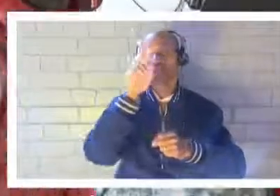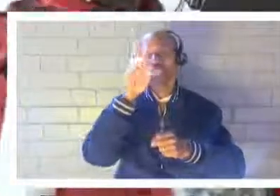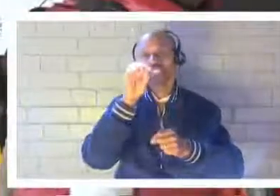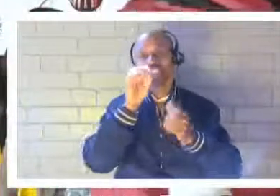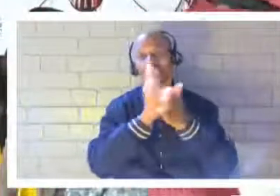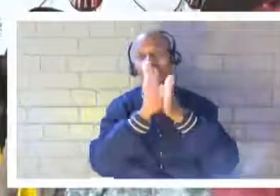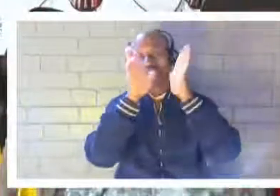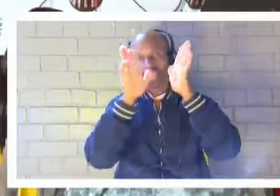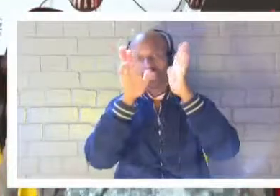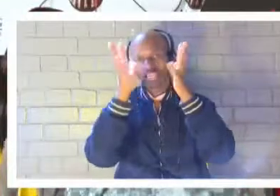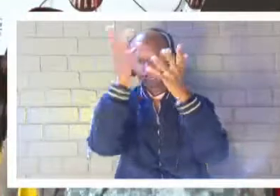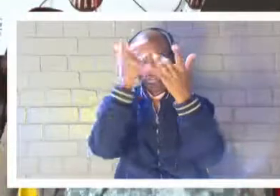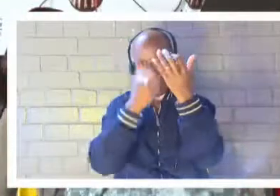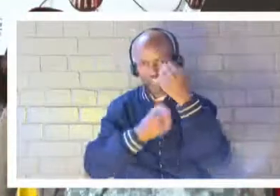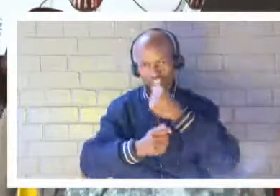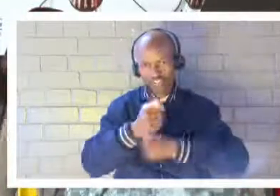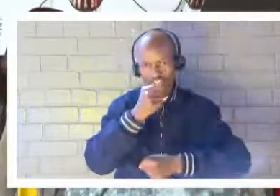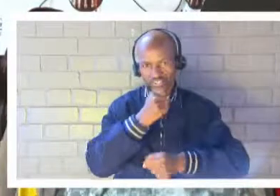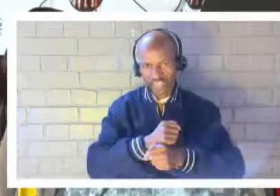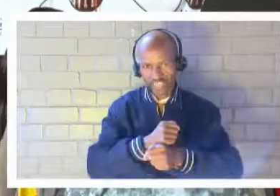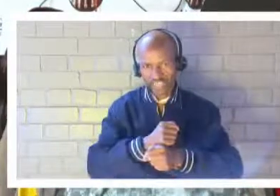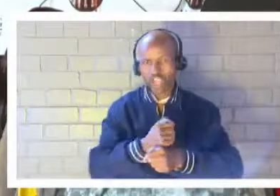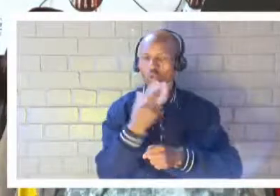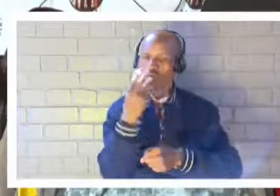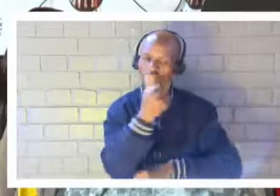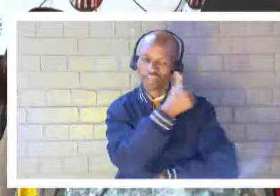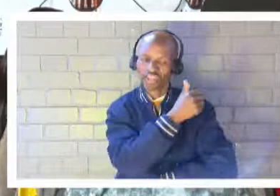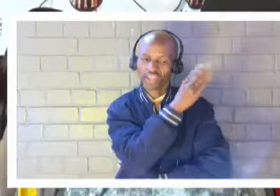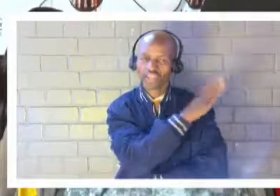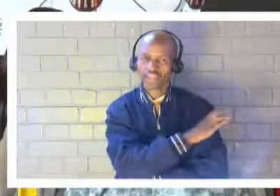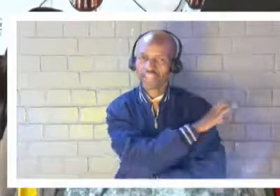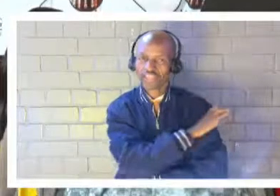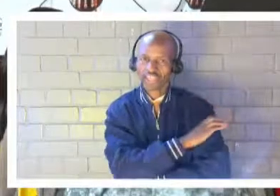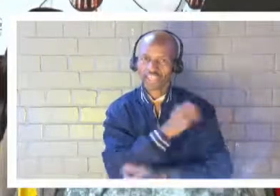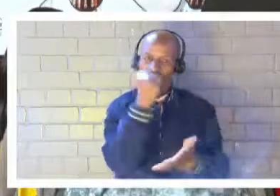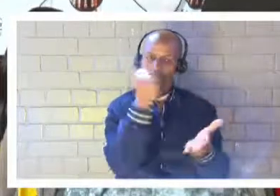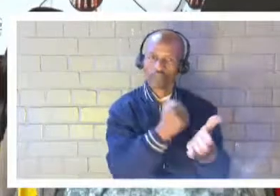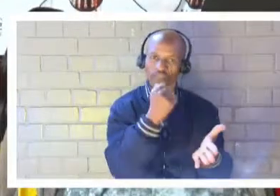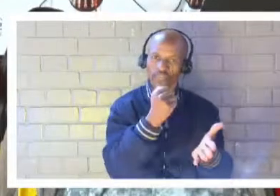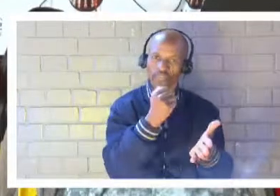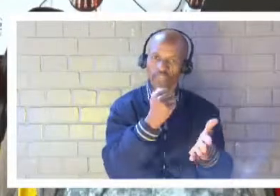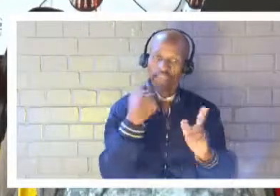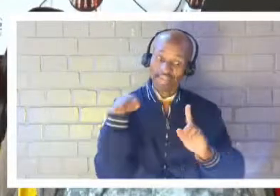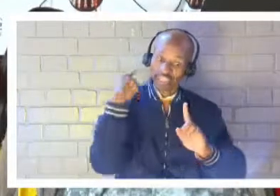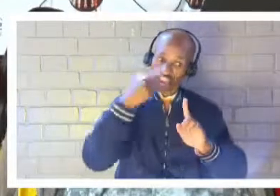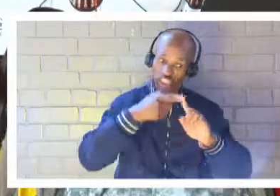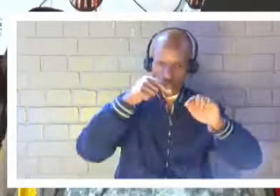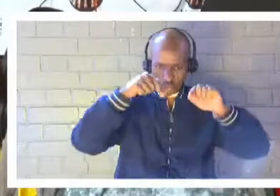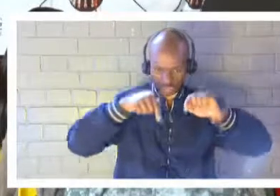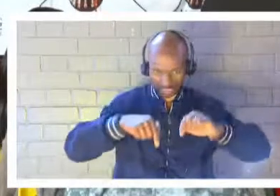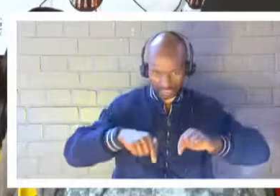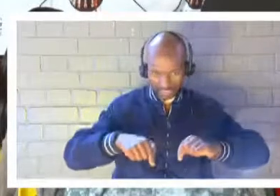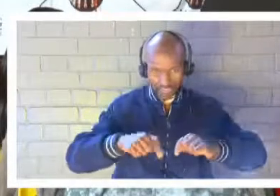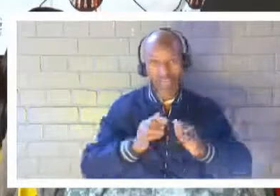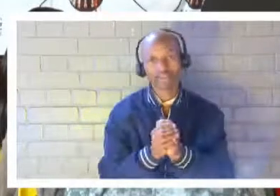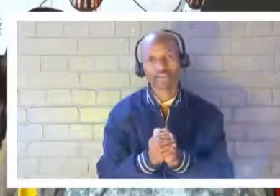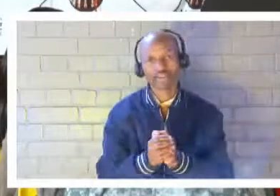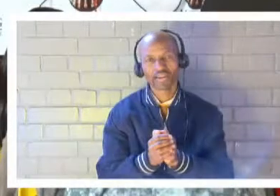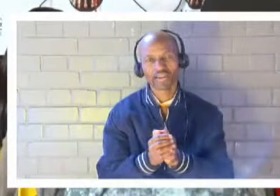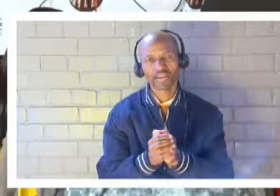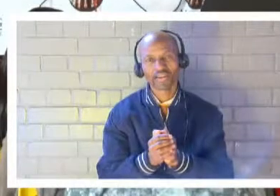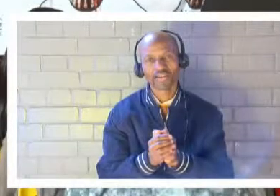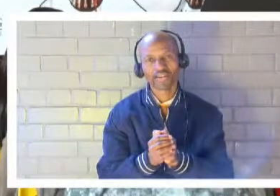2019 financial year, there is a clinic which was approved till to date.